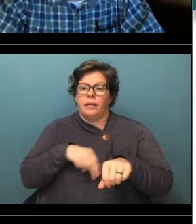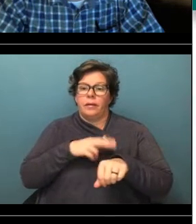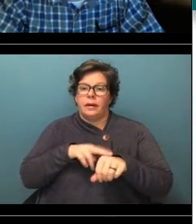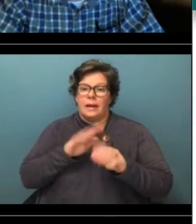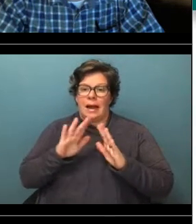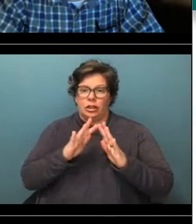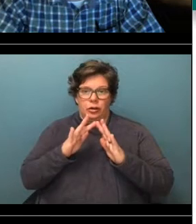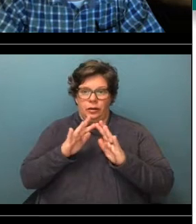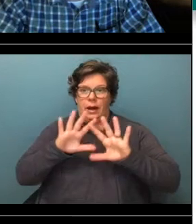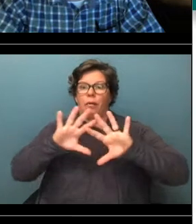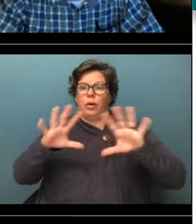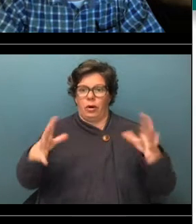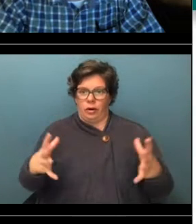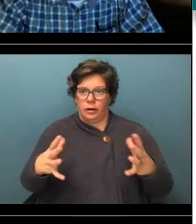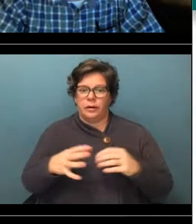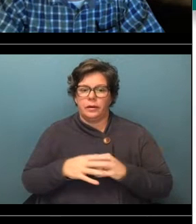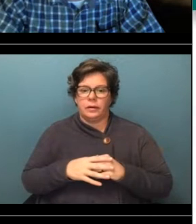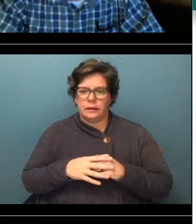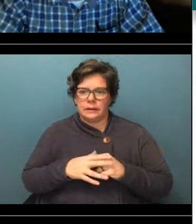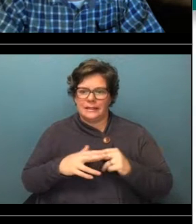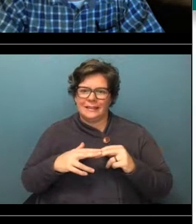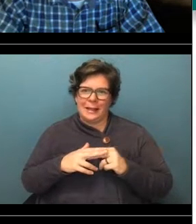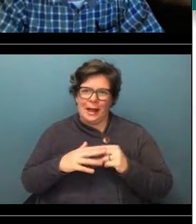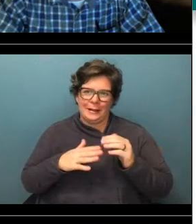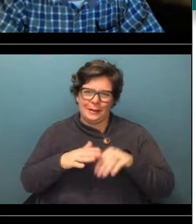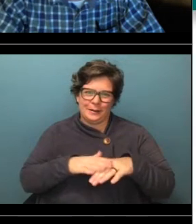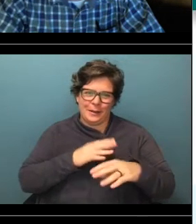network. Slide's a little slow.